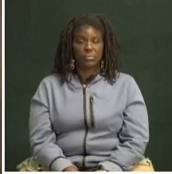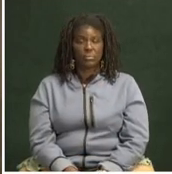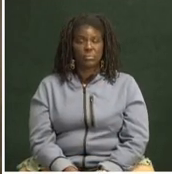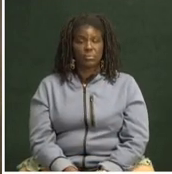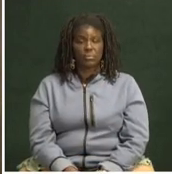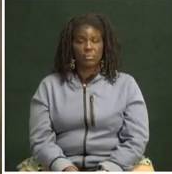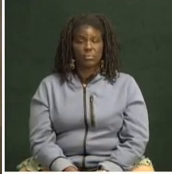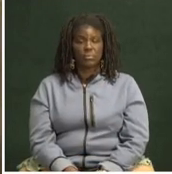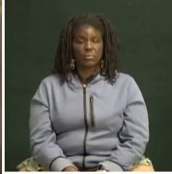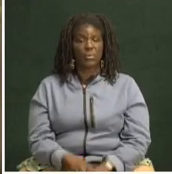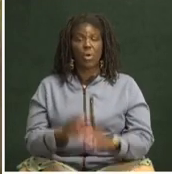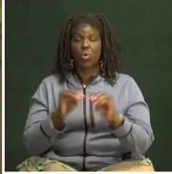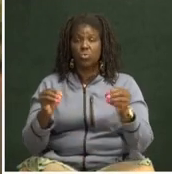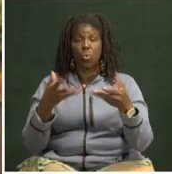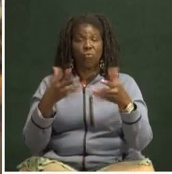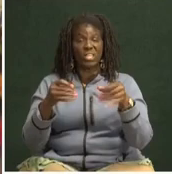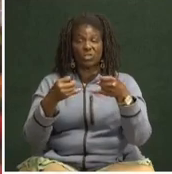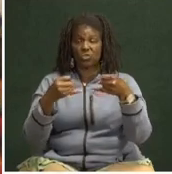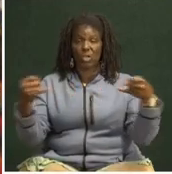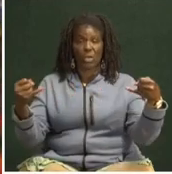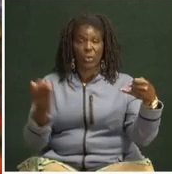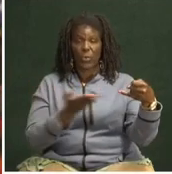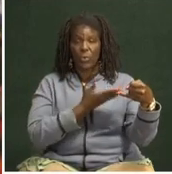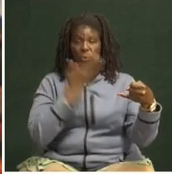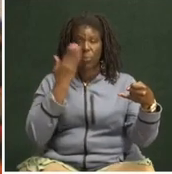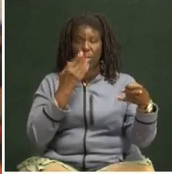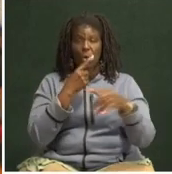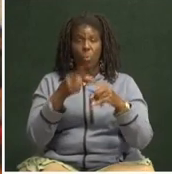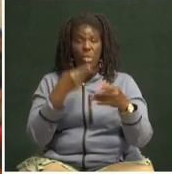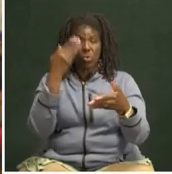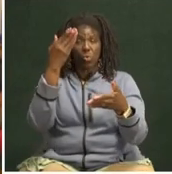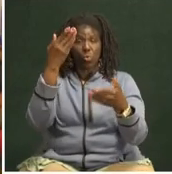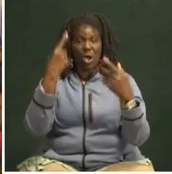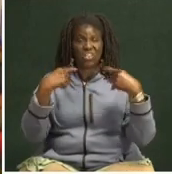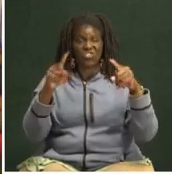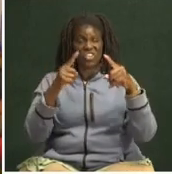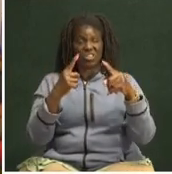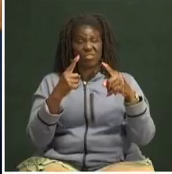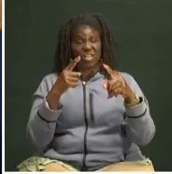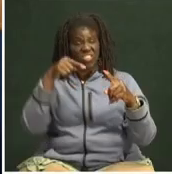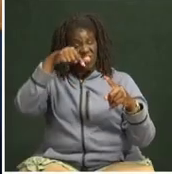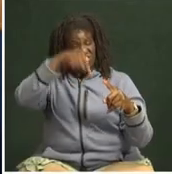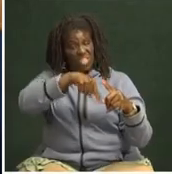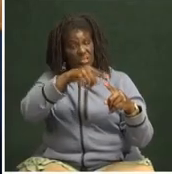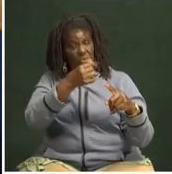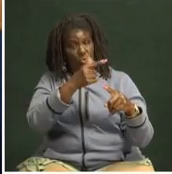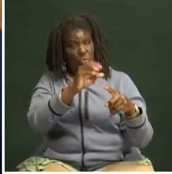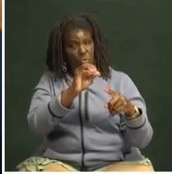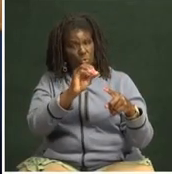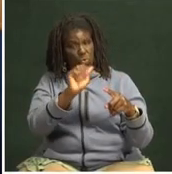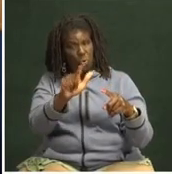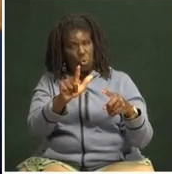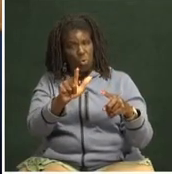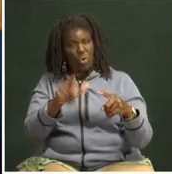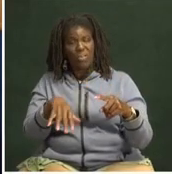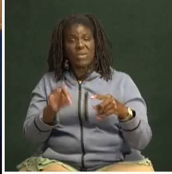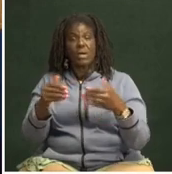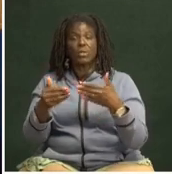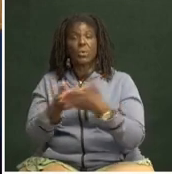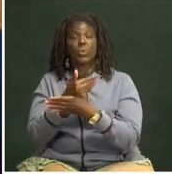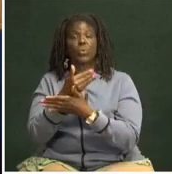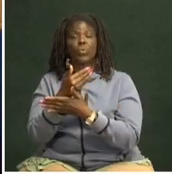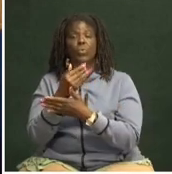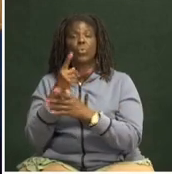There is no finish line. When you reach one goal, find a new one. Aloha and good evening, friends,